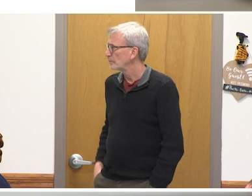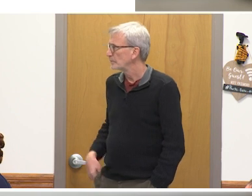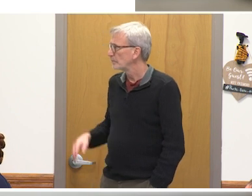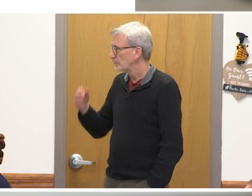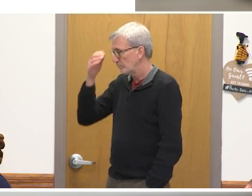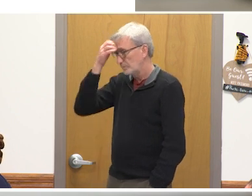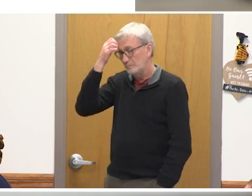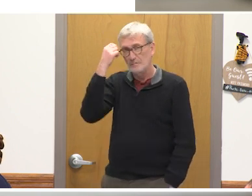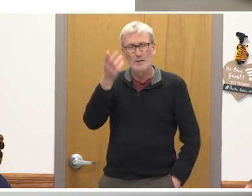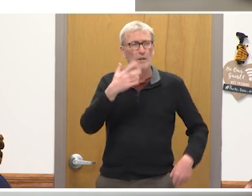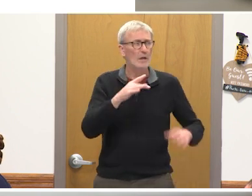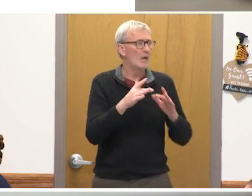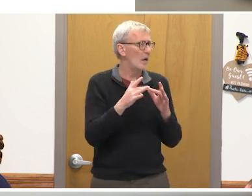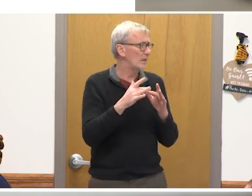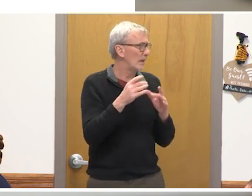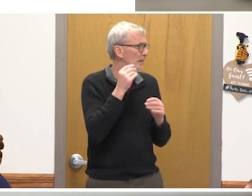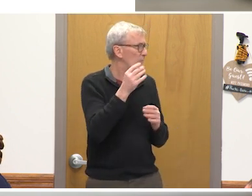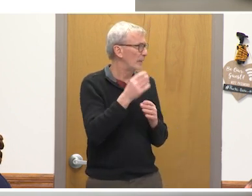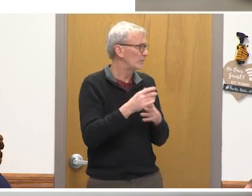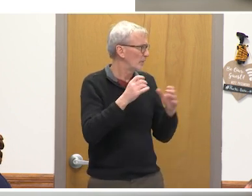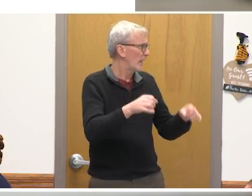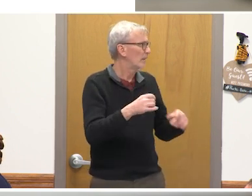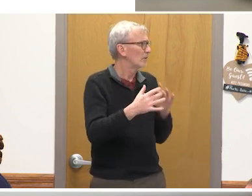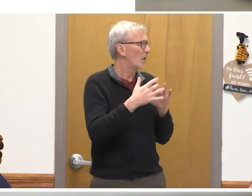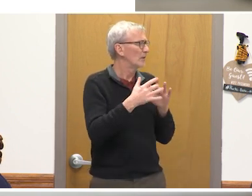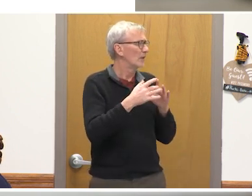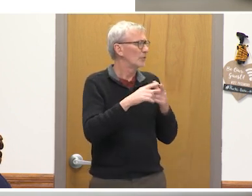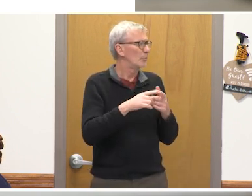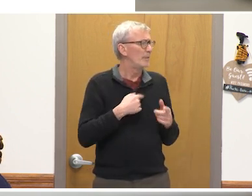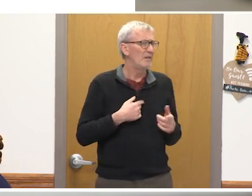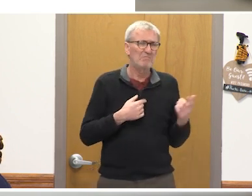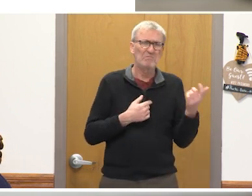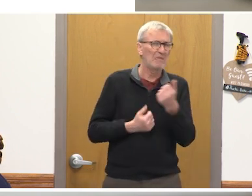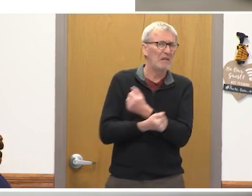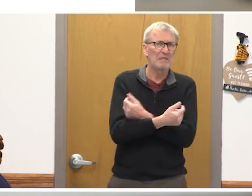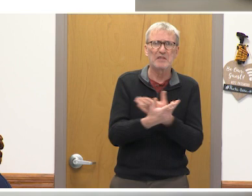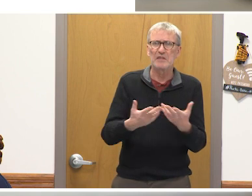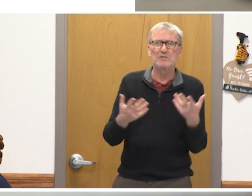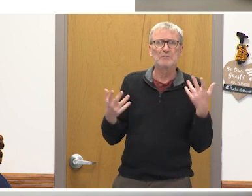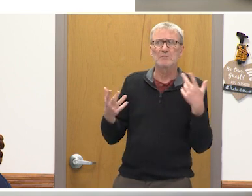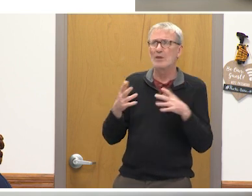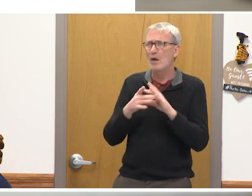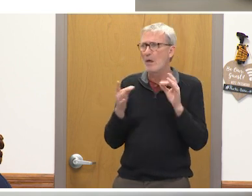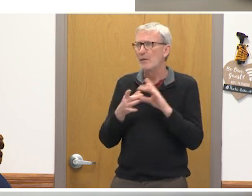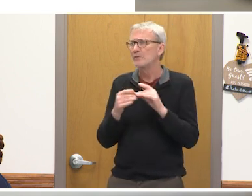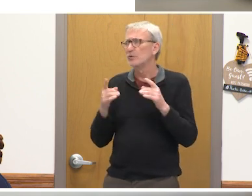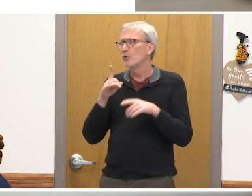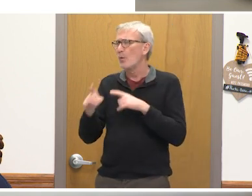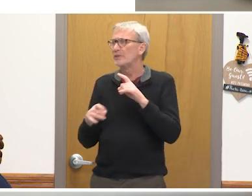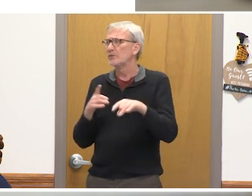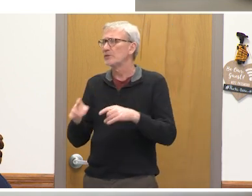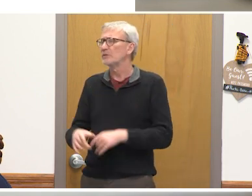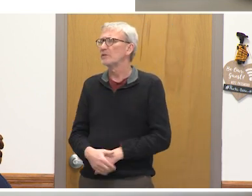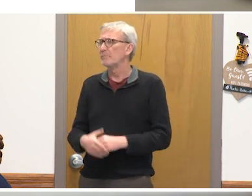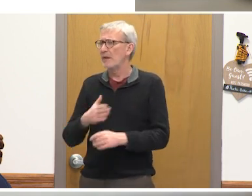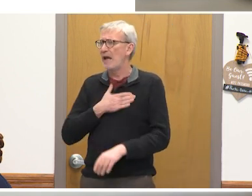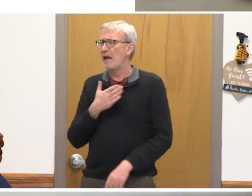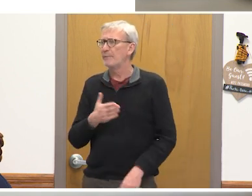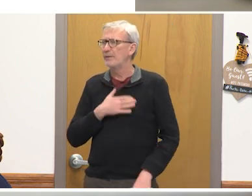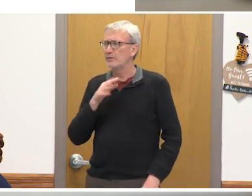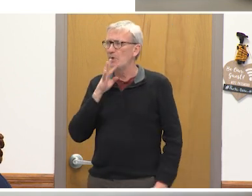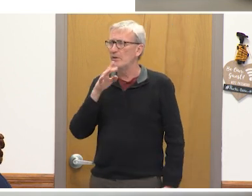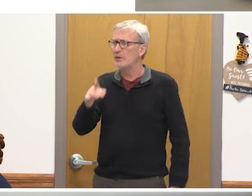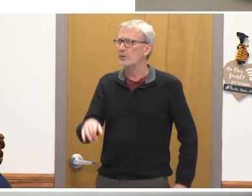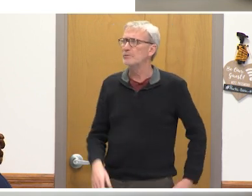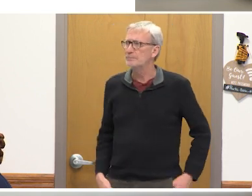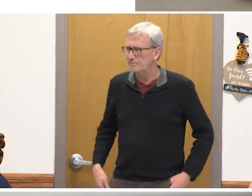my contact information. You are welcome to reach out to me with any sort of questions or comments related to this project. I'd be happy to talk with you